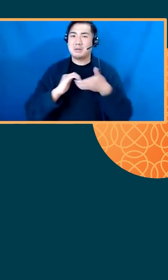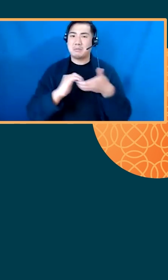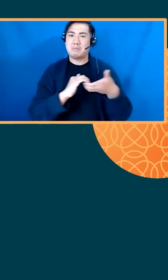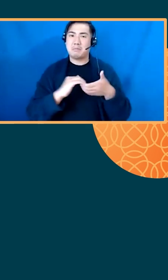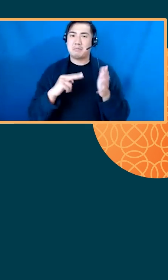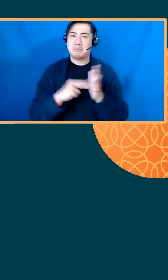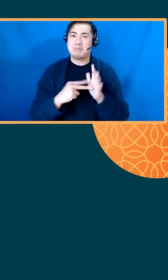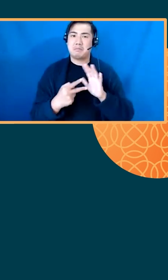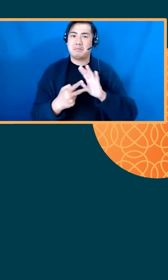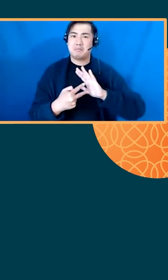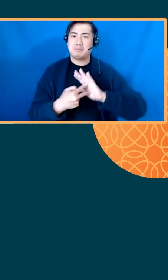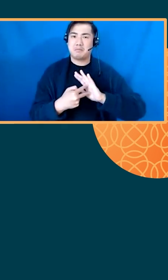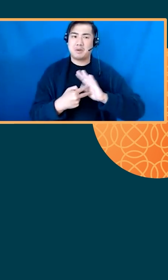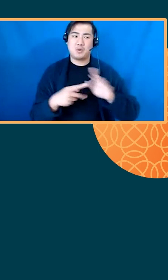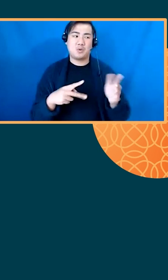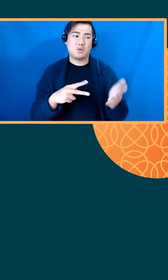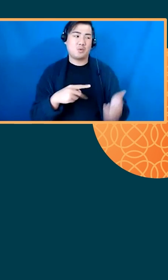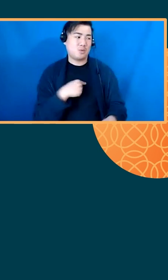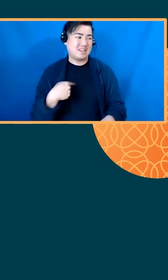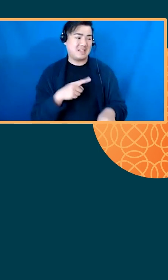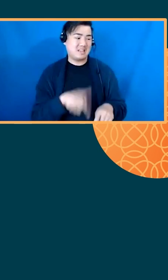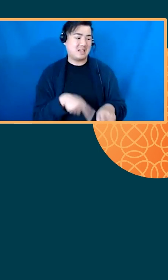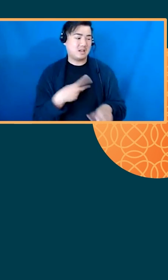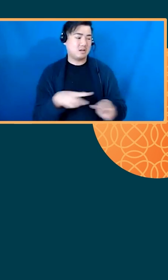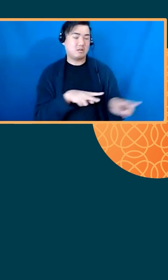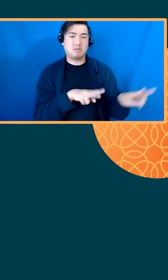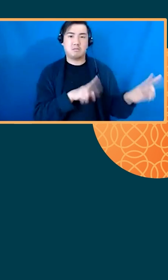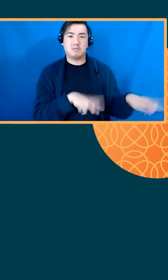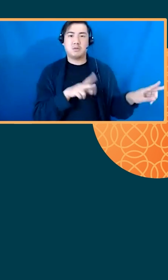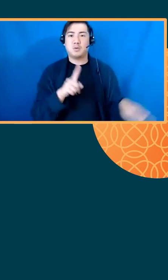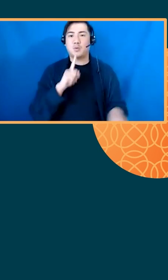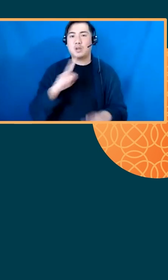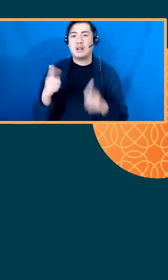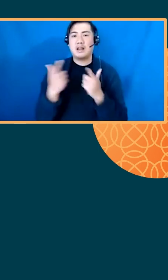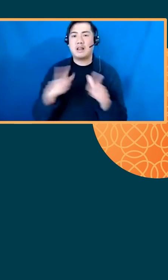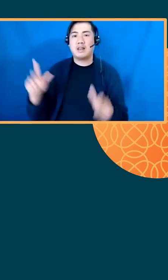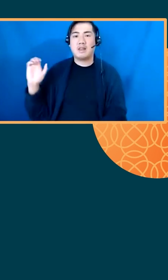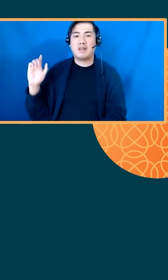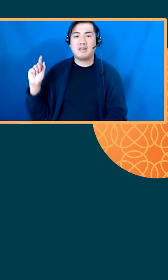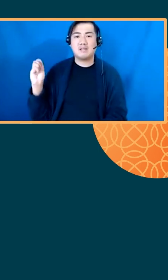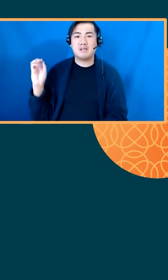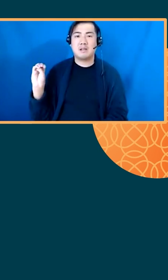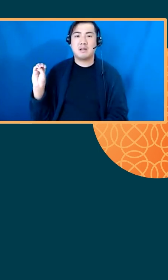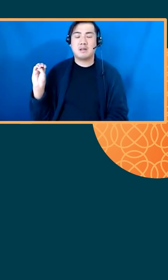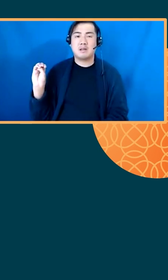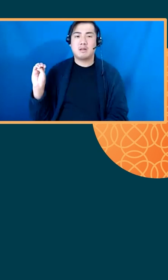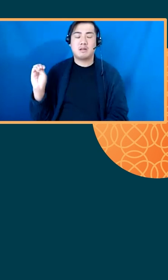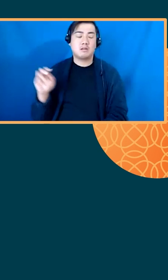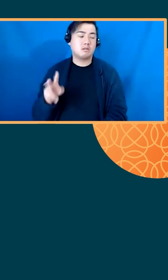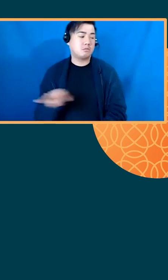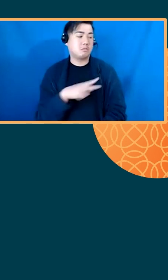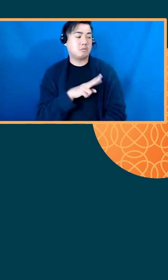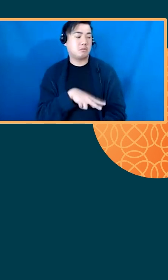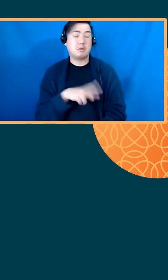continuing to look down, right? Like the liberal elitism around, well, those people that watch